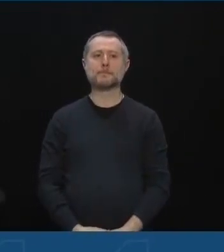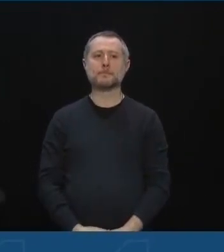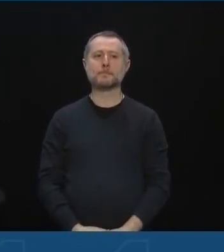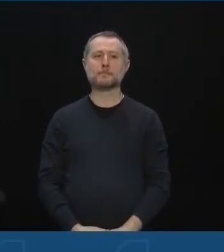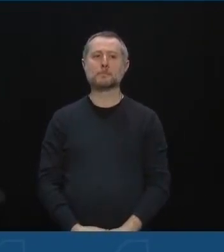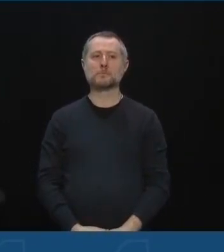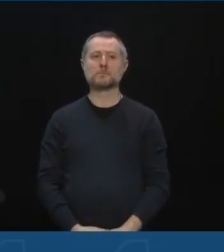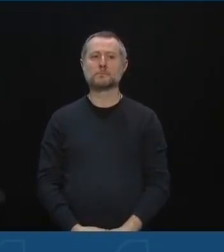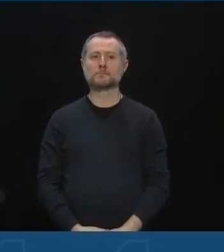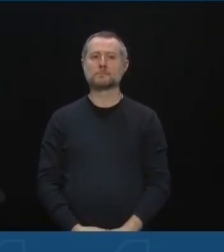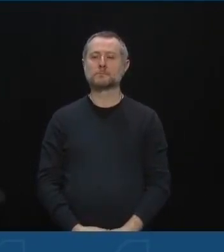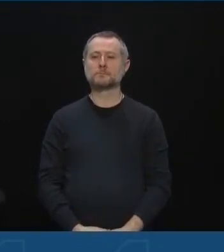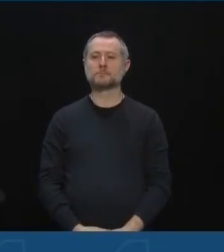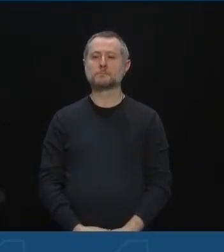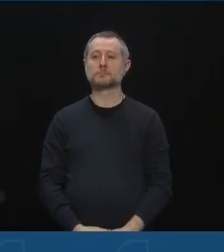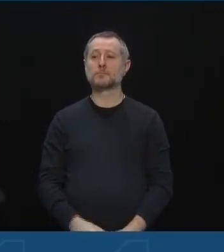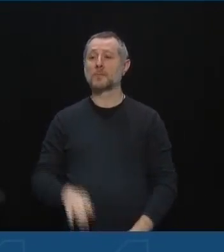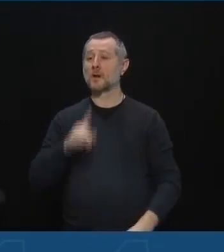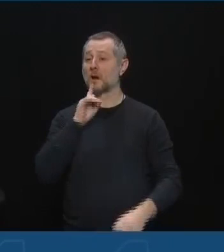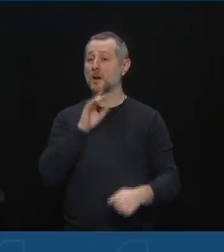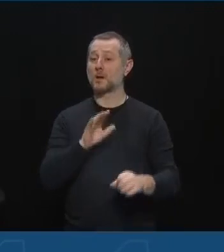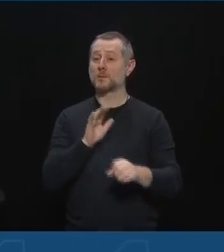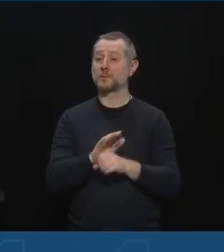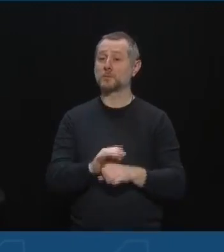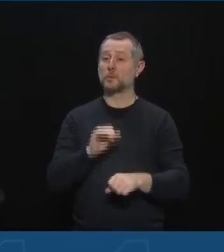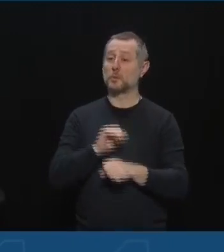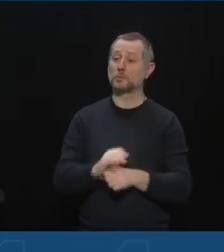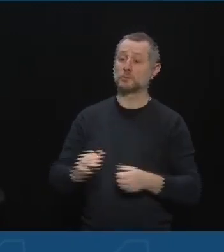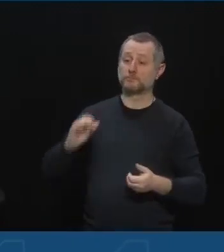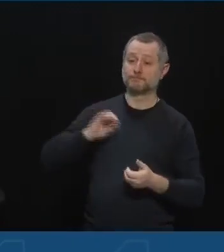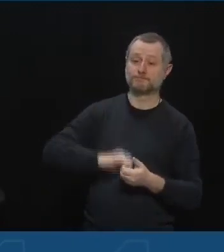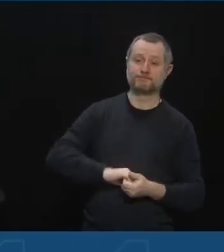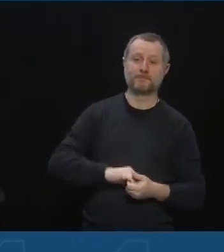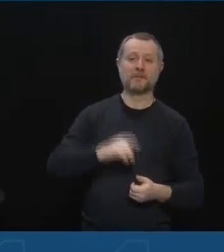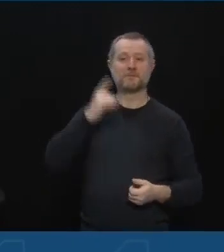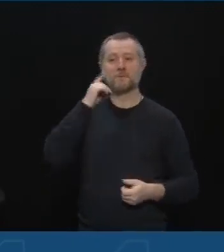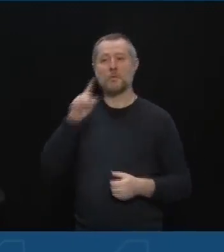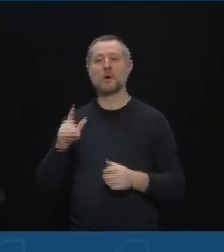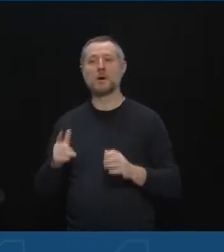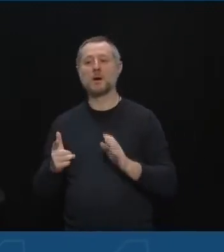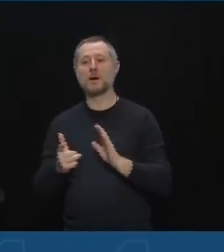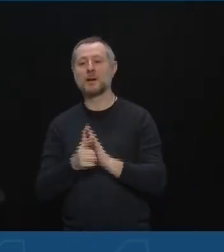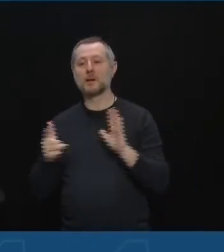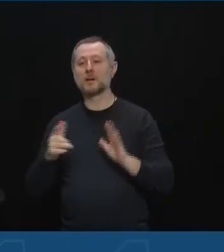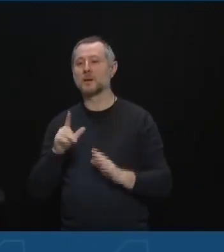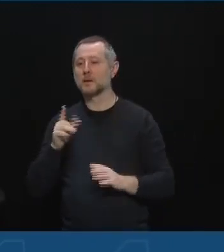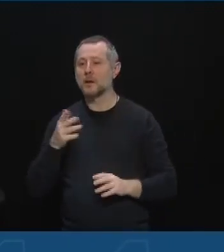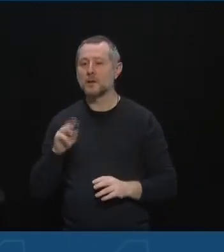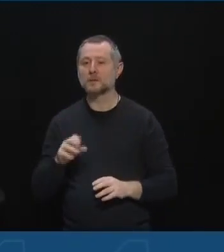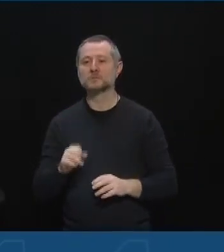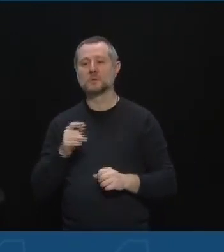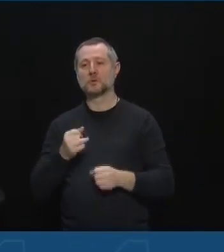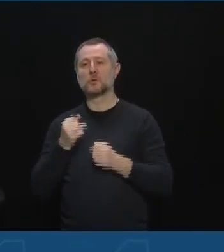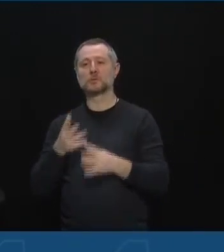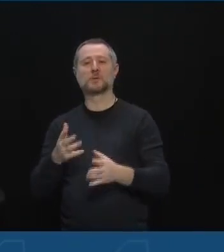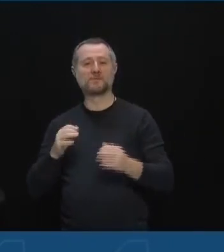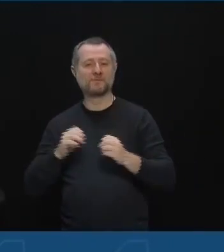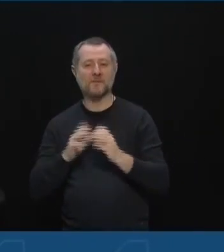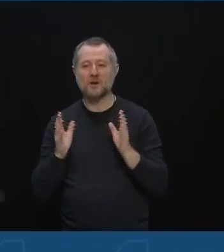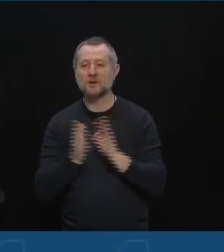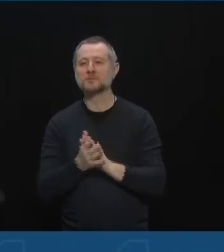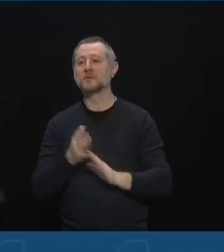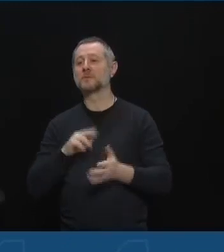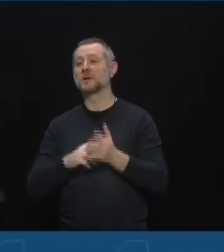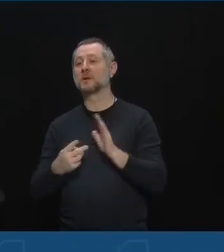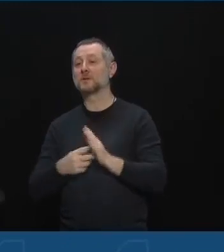The state commitment to working with us on addressing illegal guns and other contributions to violence will make our neighborhood safer, and our